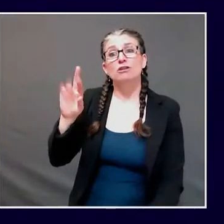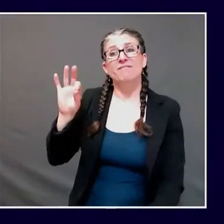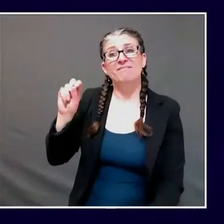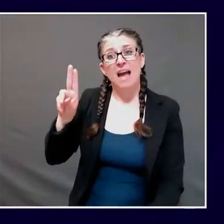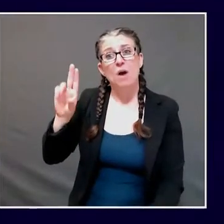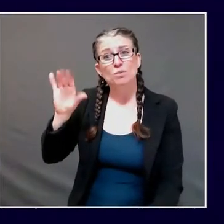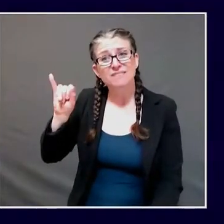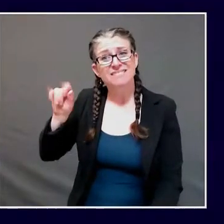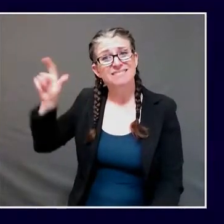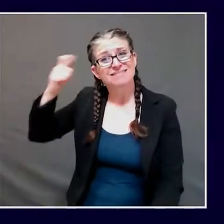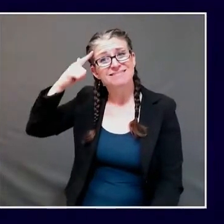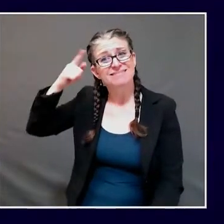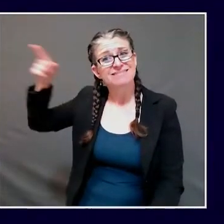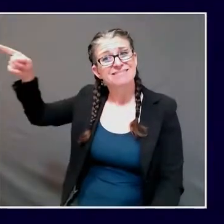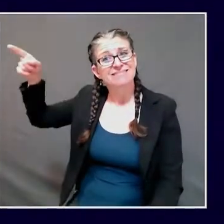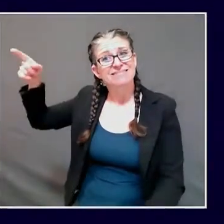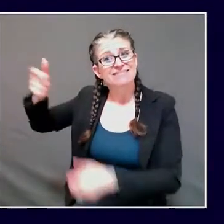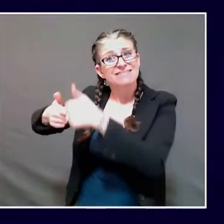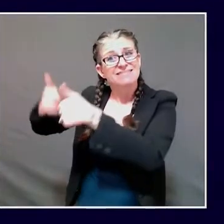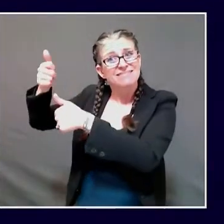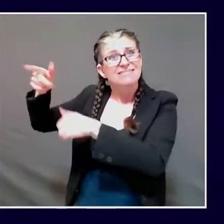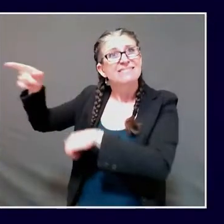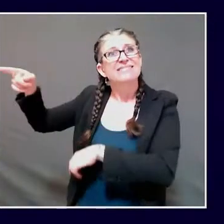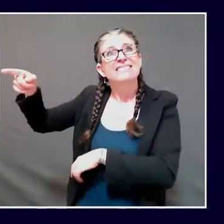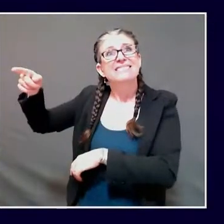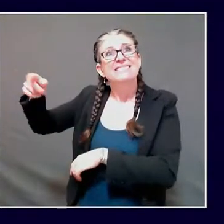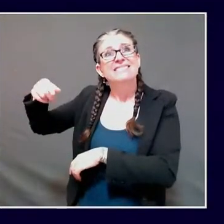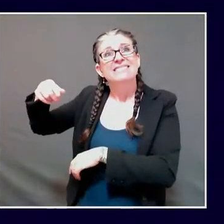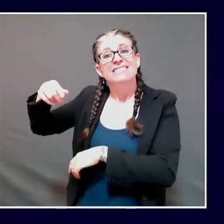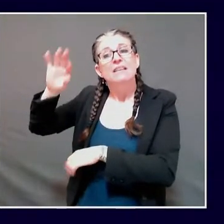announced coronavirus vaccines are widely available.